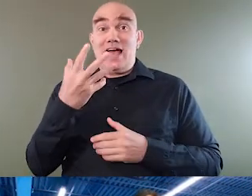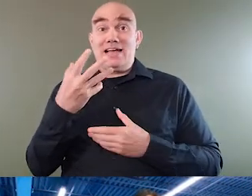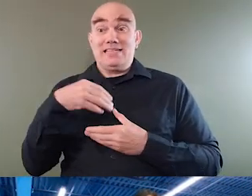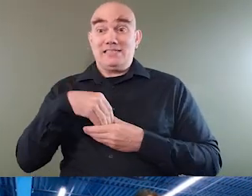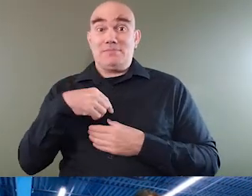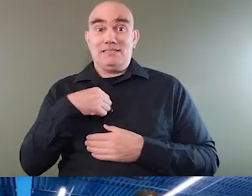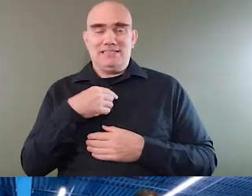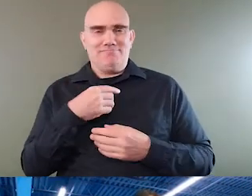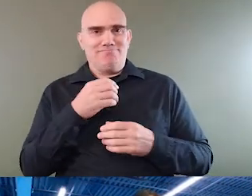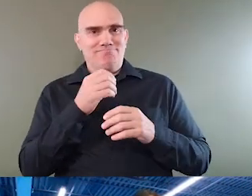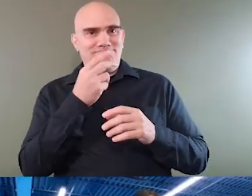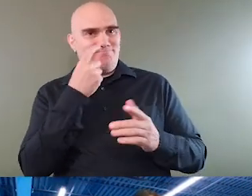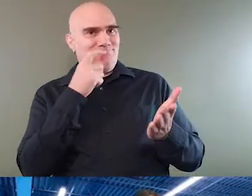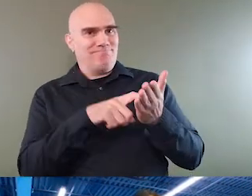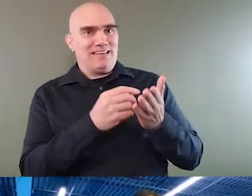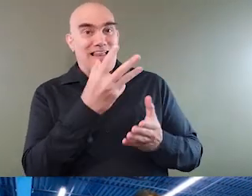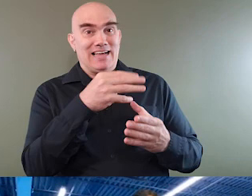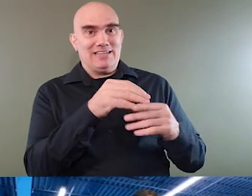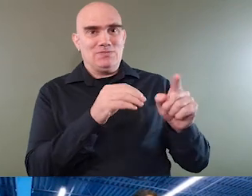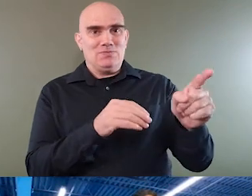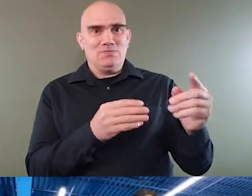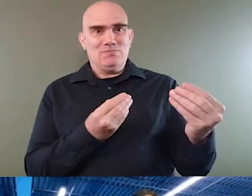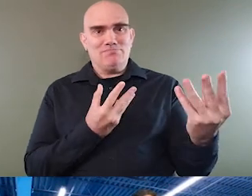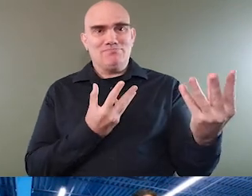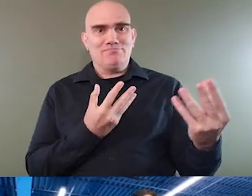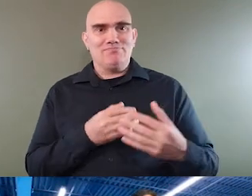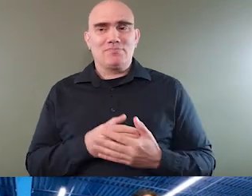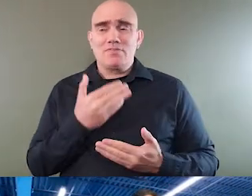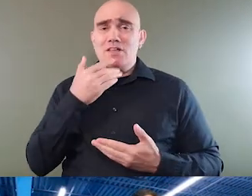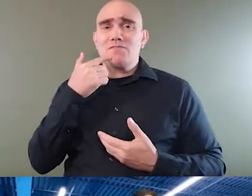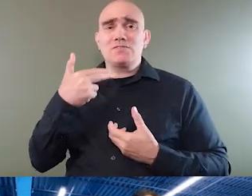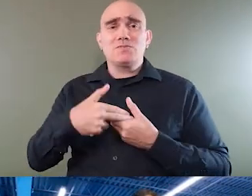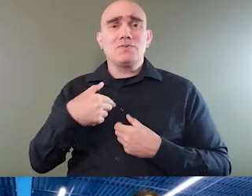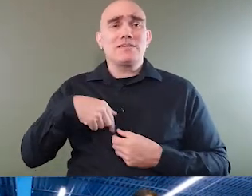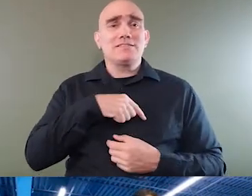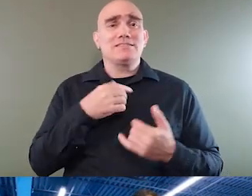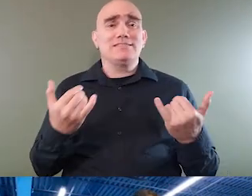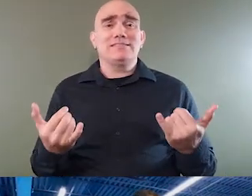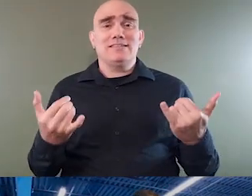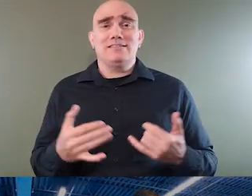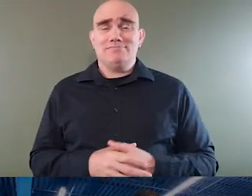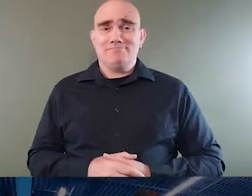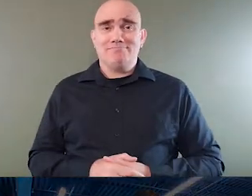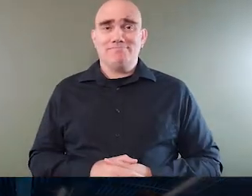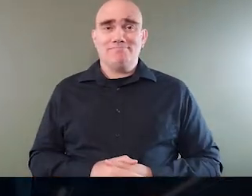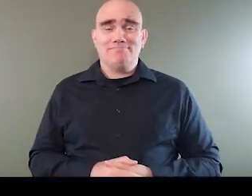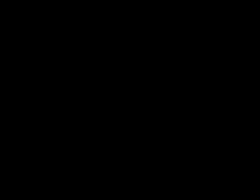the light in you. Thank you for joining us today.